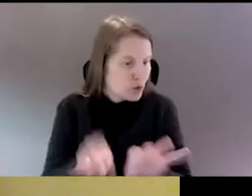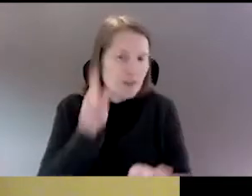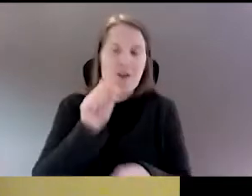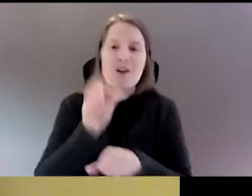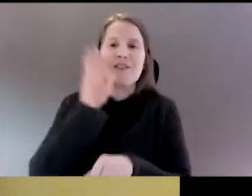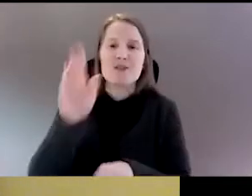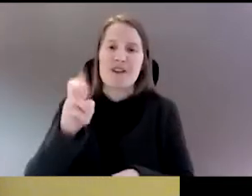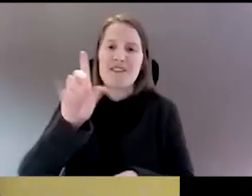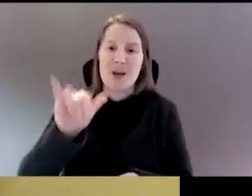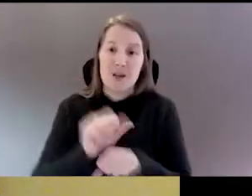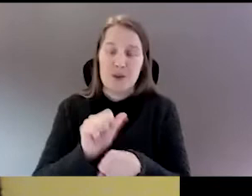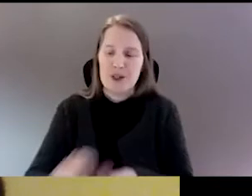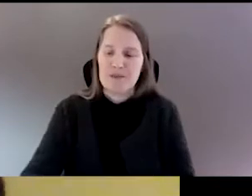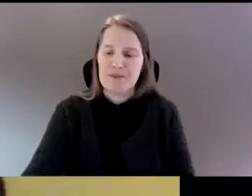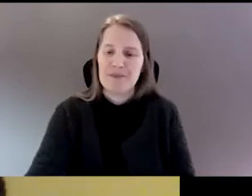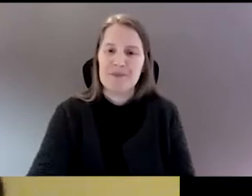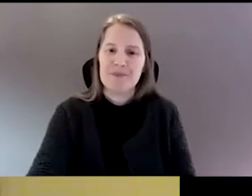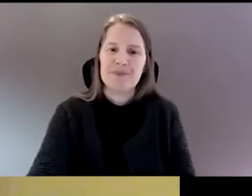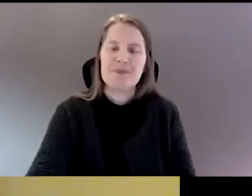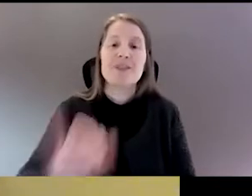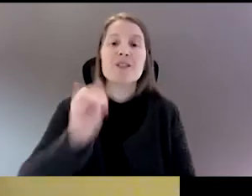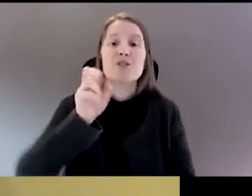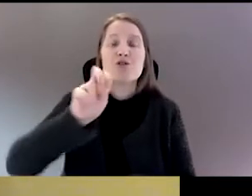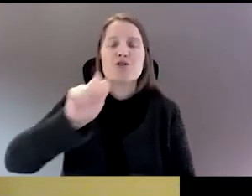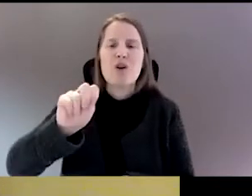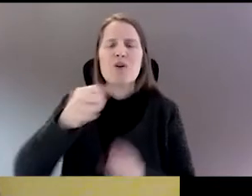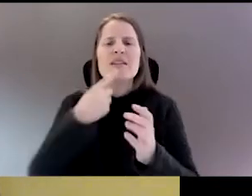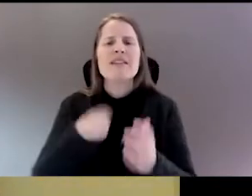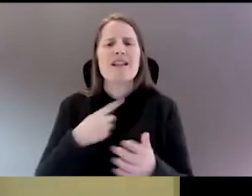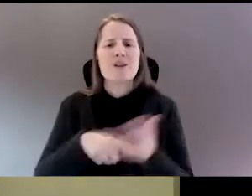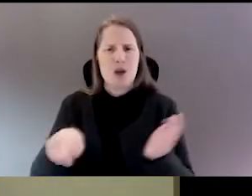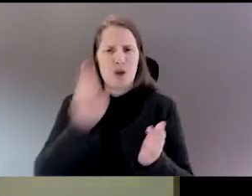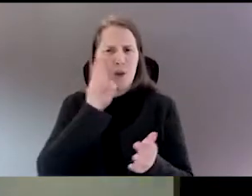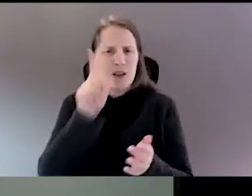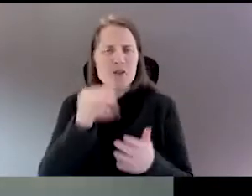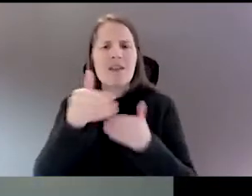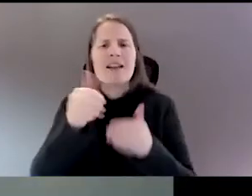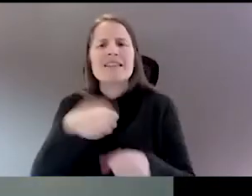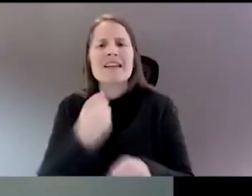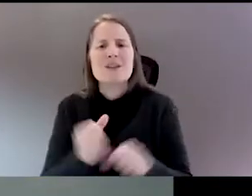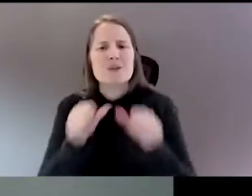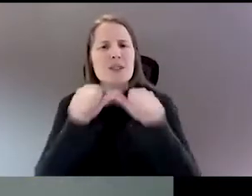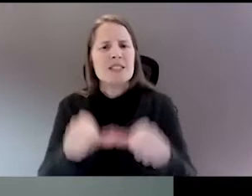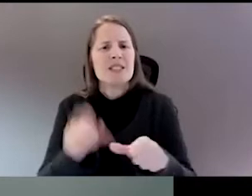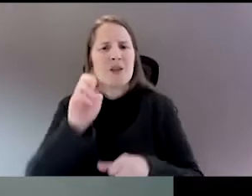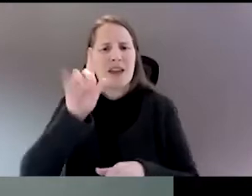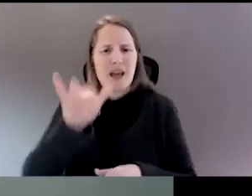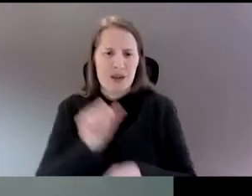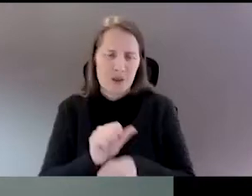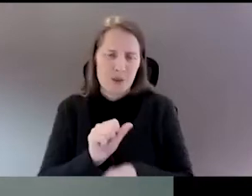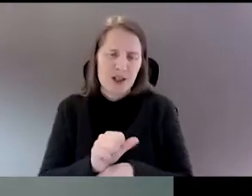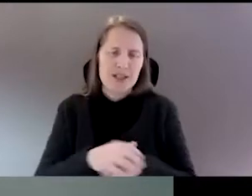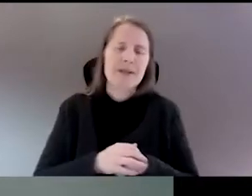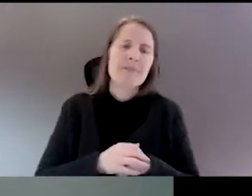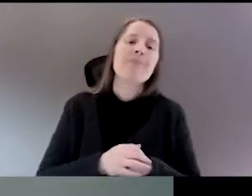can you tell us about what you'll do in the next 10 years to continue your equity work? These are some values that I live